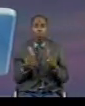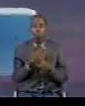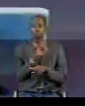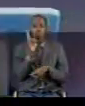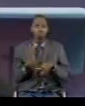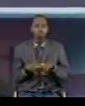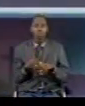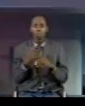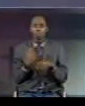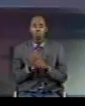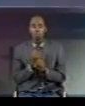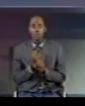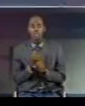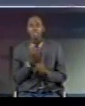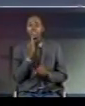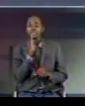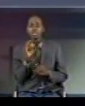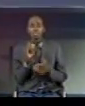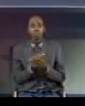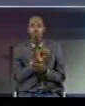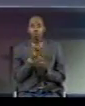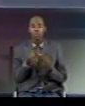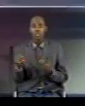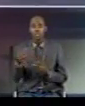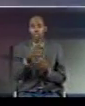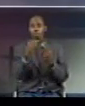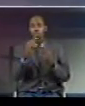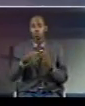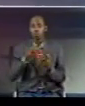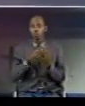come to crusades like this. They are brought